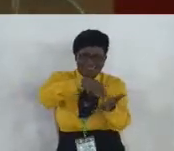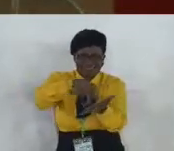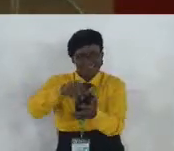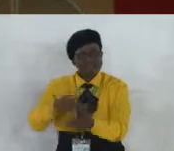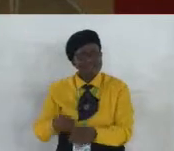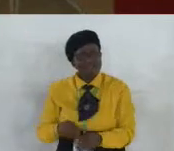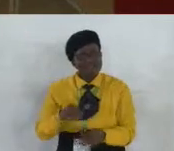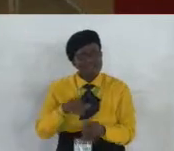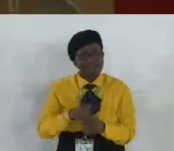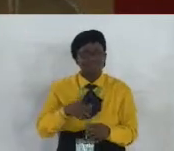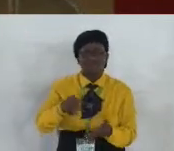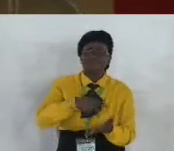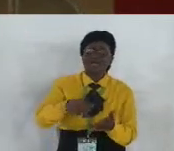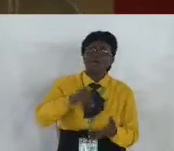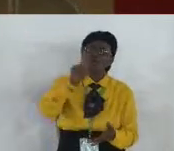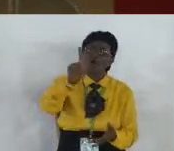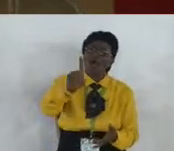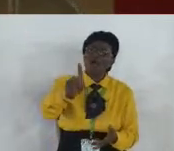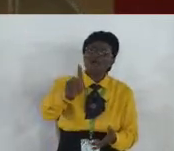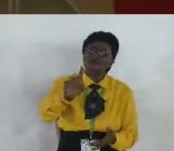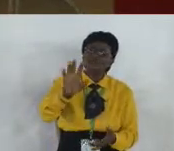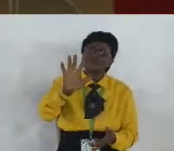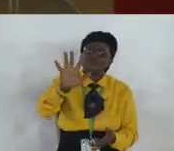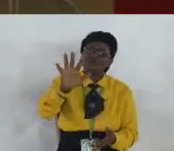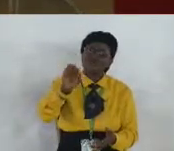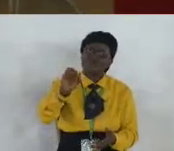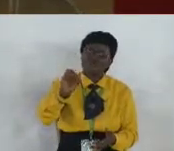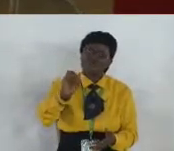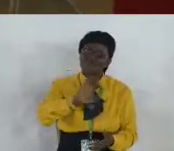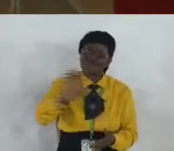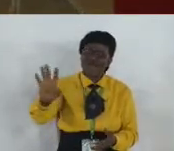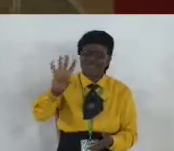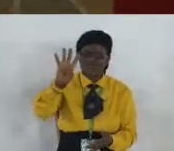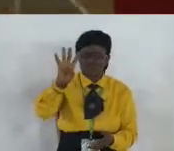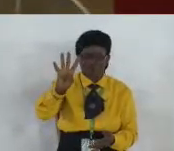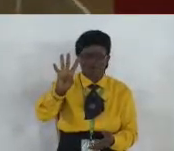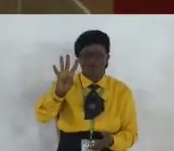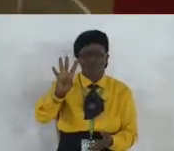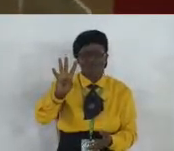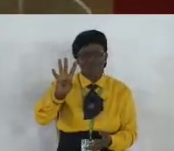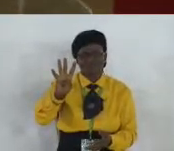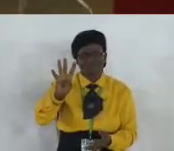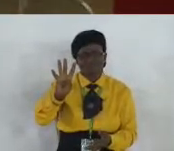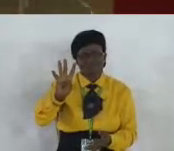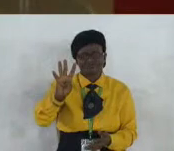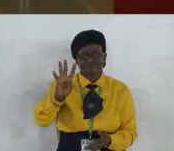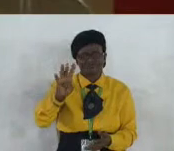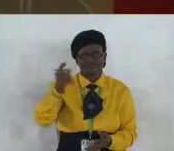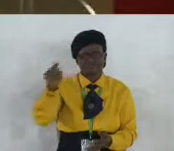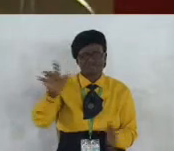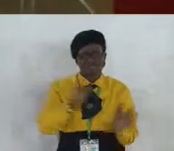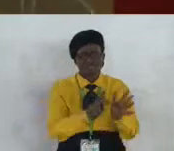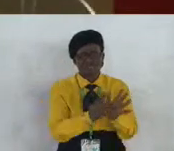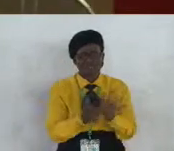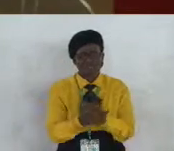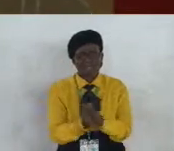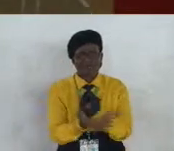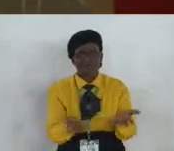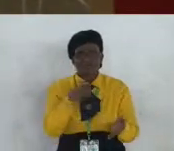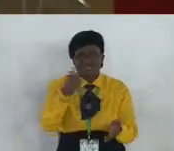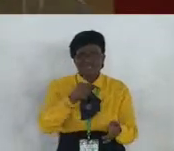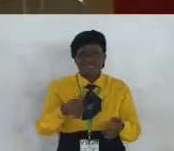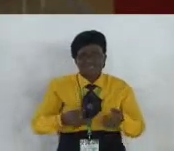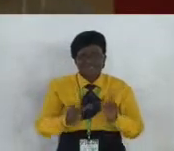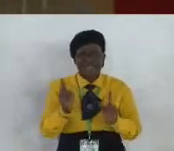In Psalm 150, verse 4, Psalm 150, verse 4, the Bible says, let us praise